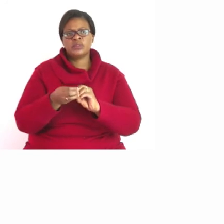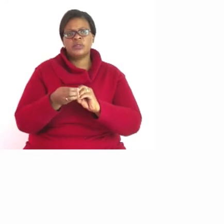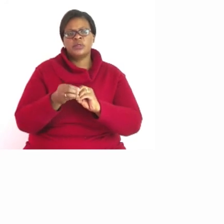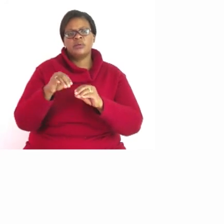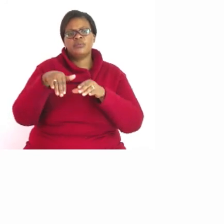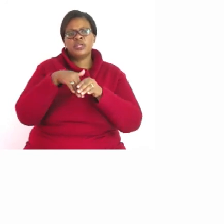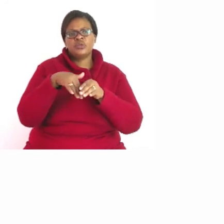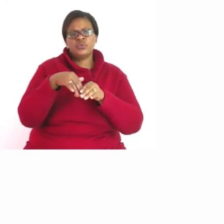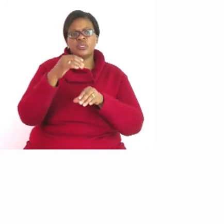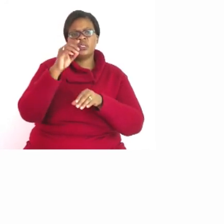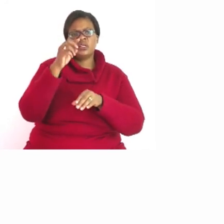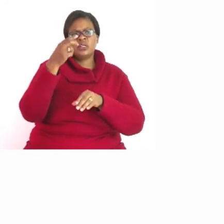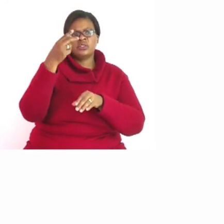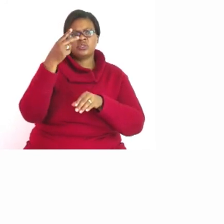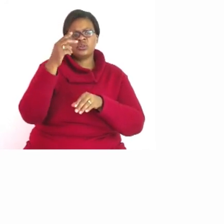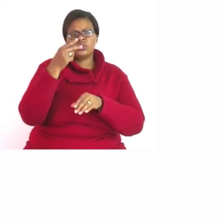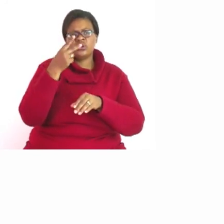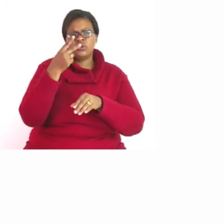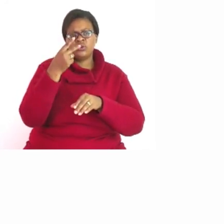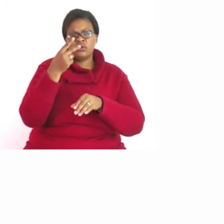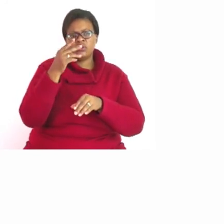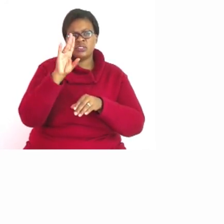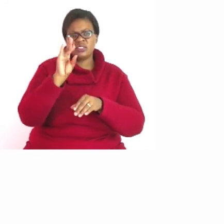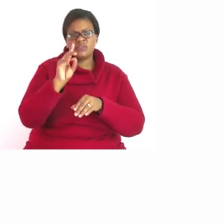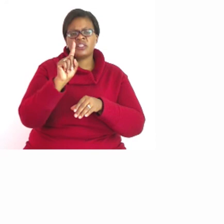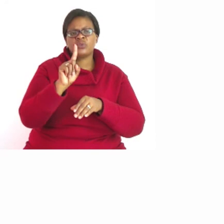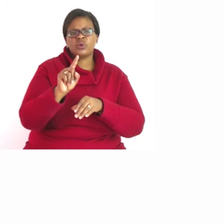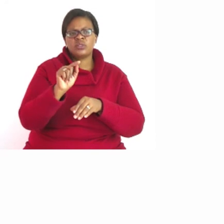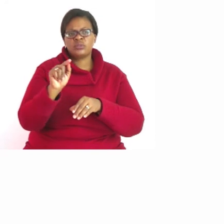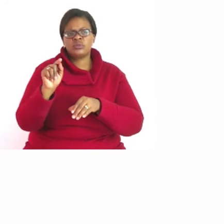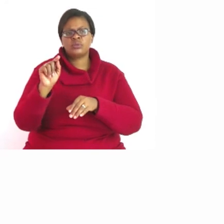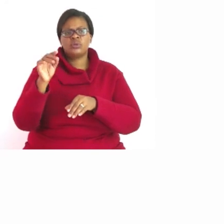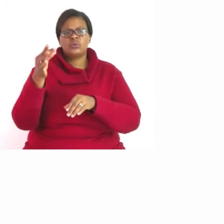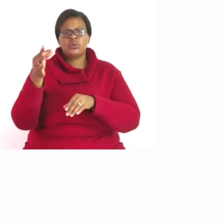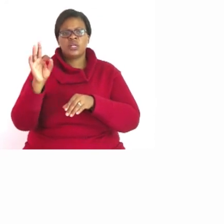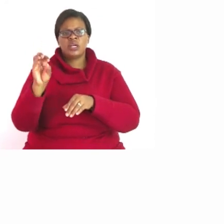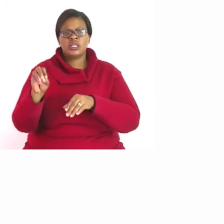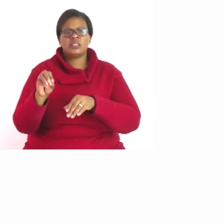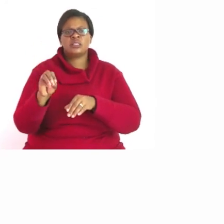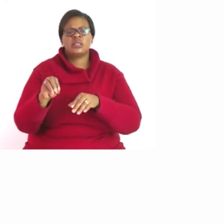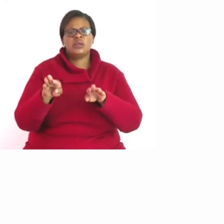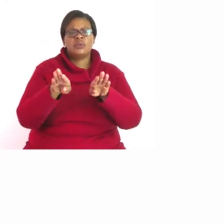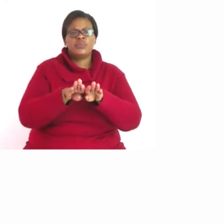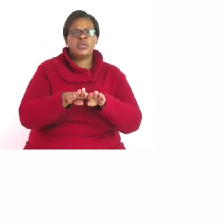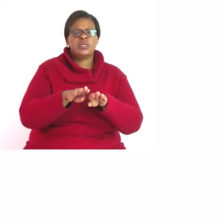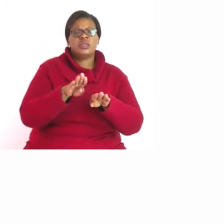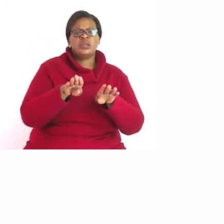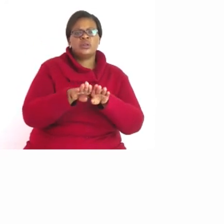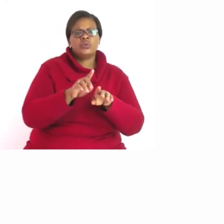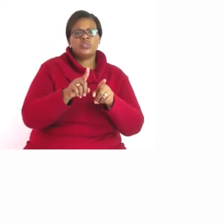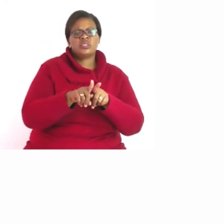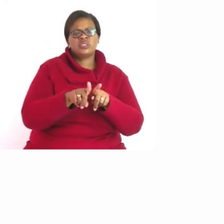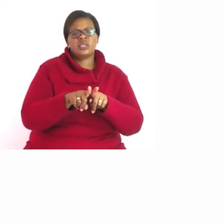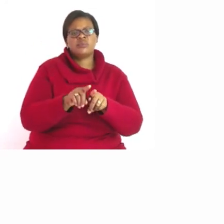B, between 91 and 100. Number 4, A, question